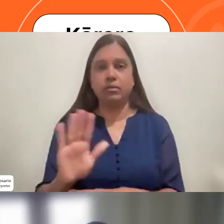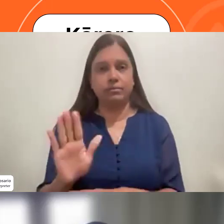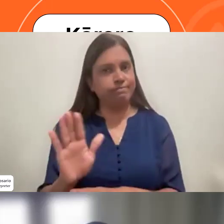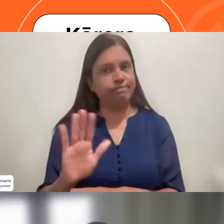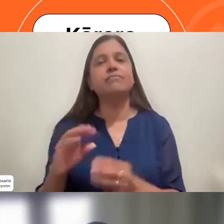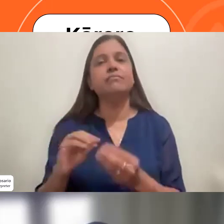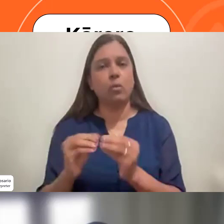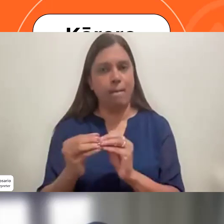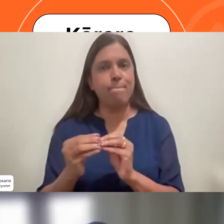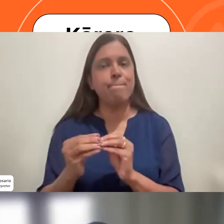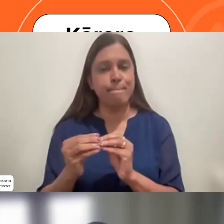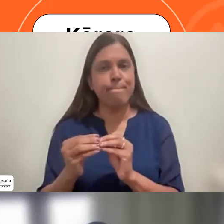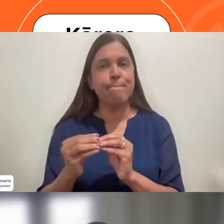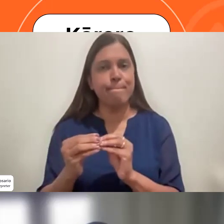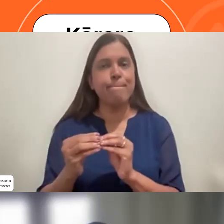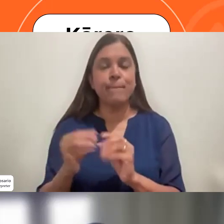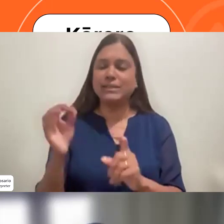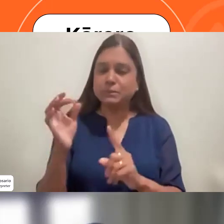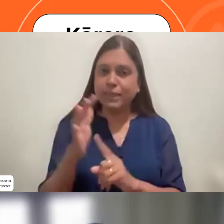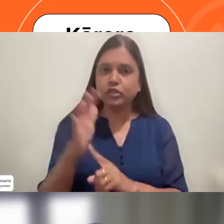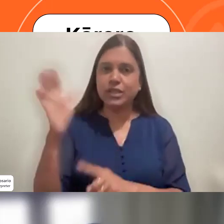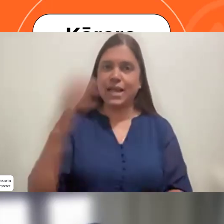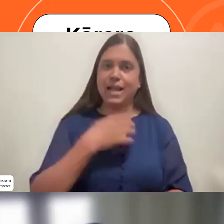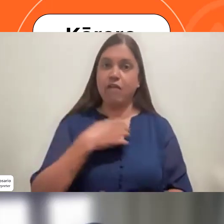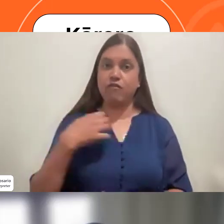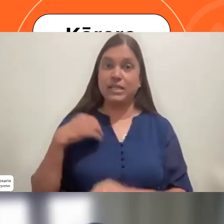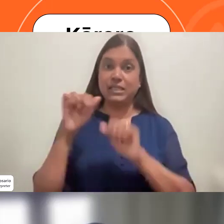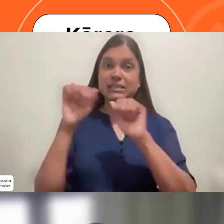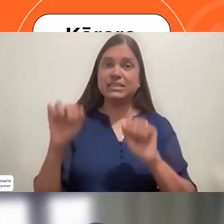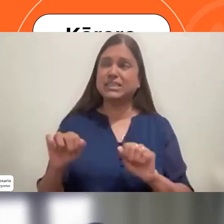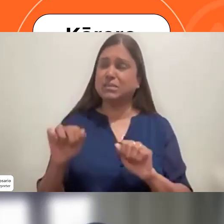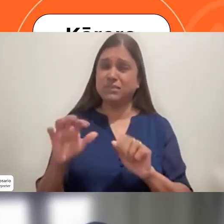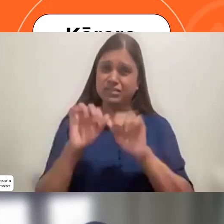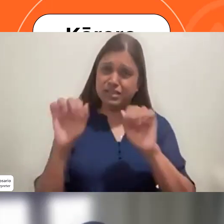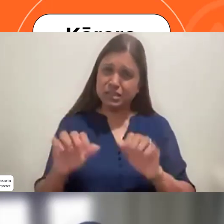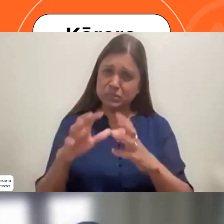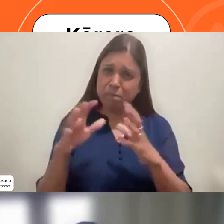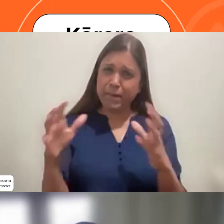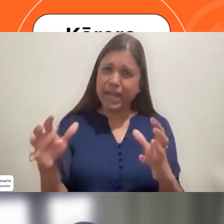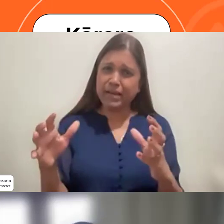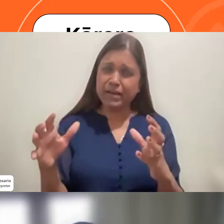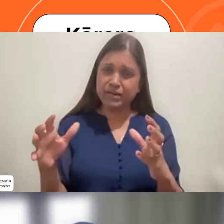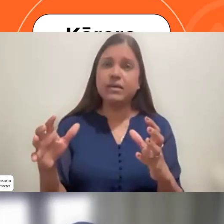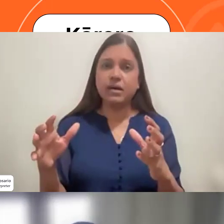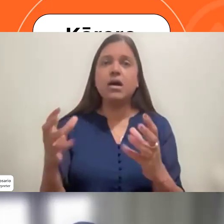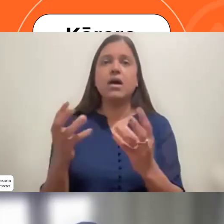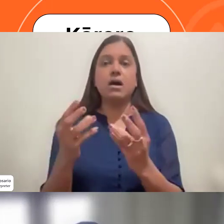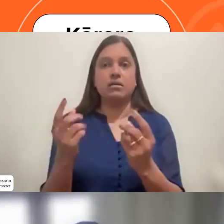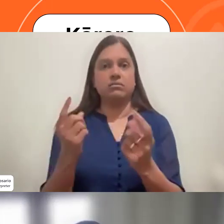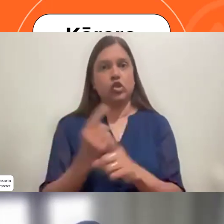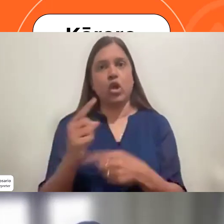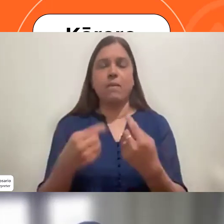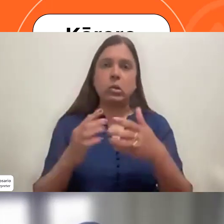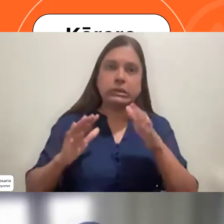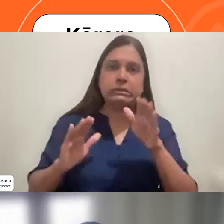system, especially with governmental system, is very big, is something on a national level,